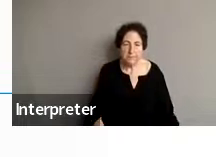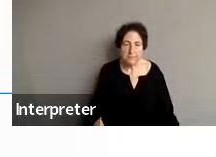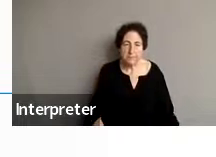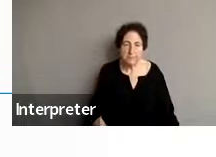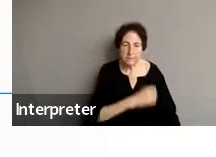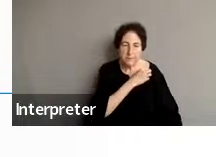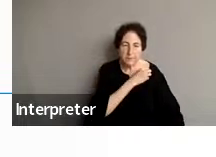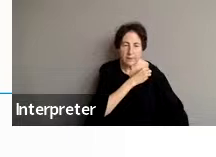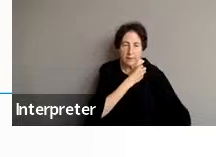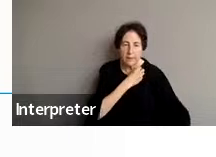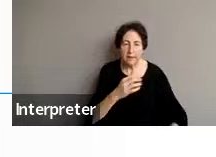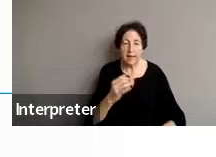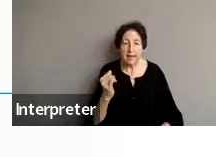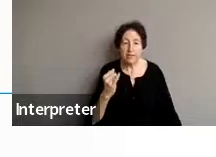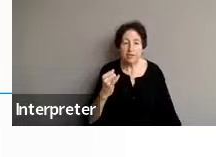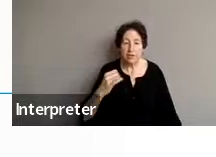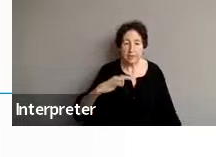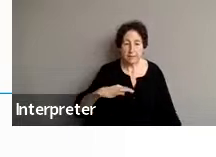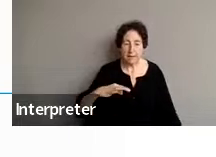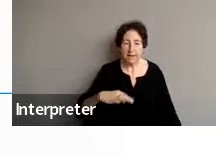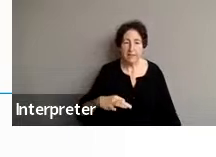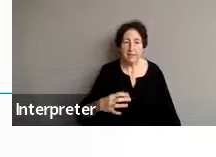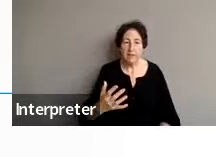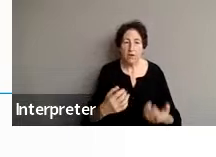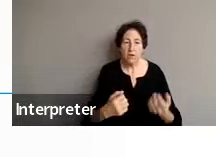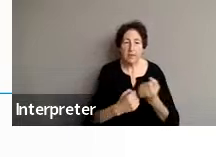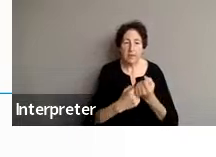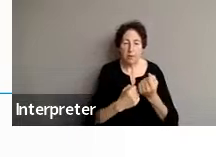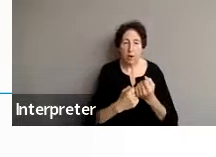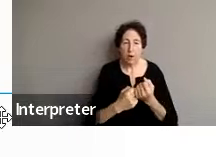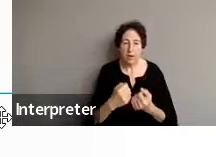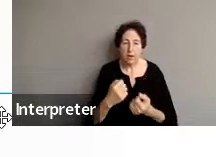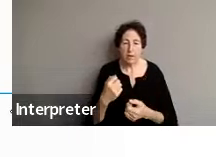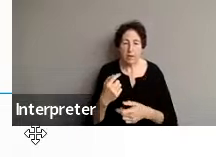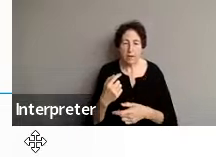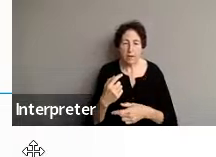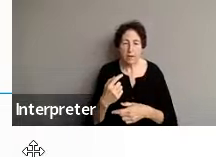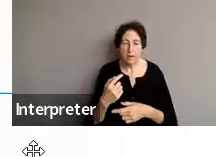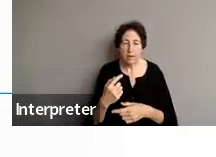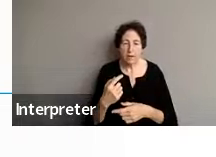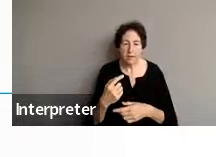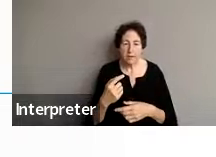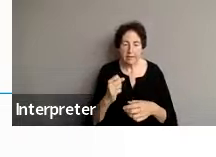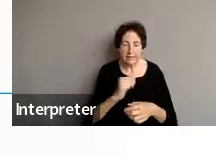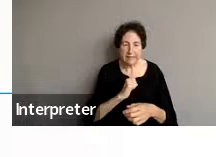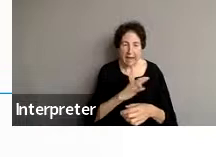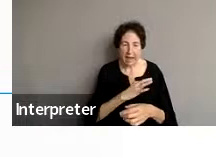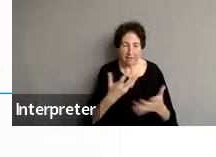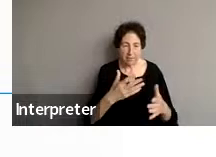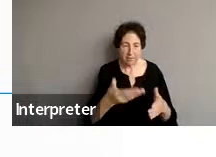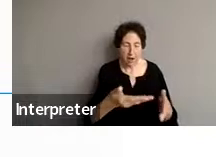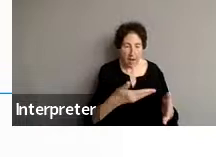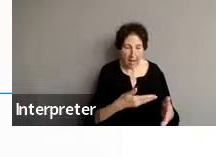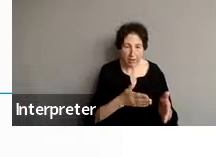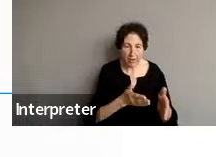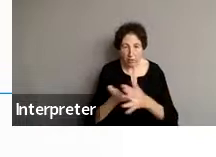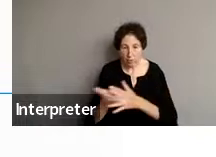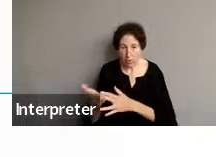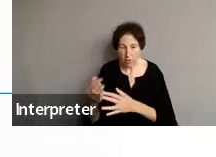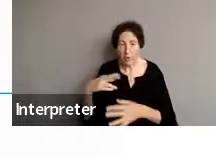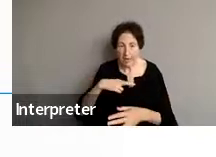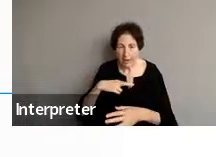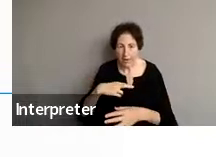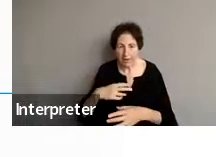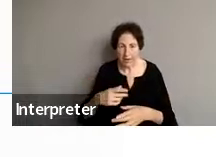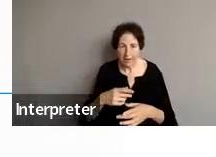In the insurance and benefits arm, we support once staff are onboarded and all the way through retirees as well.